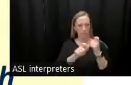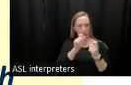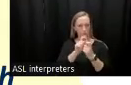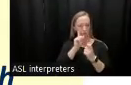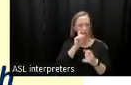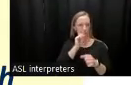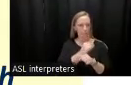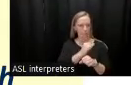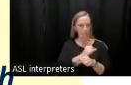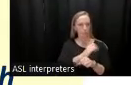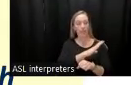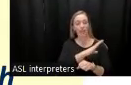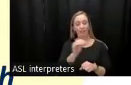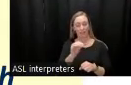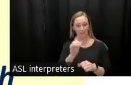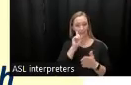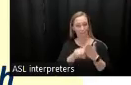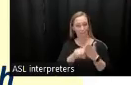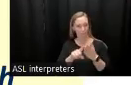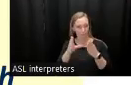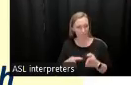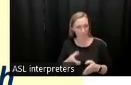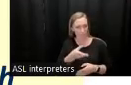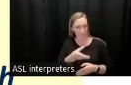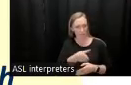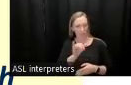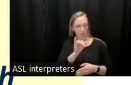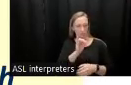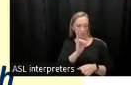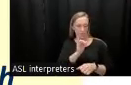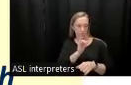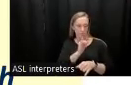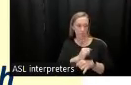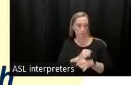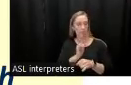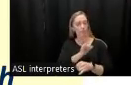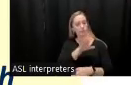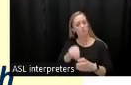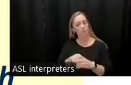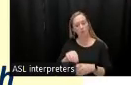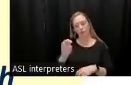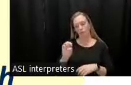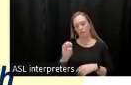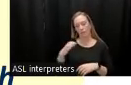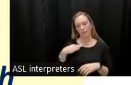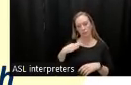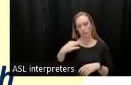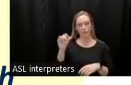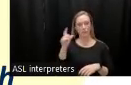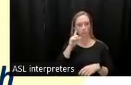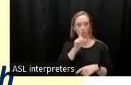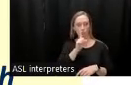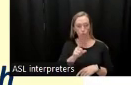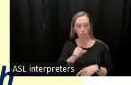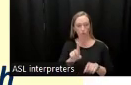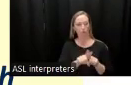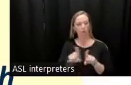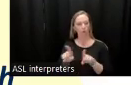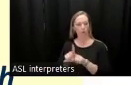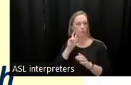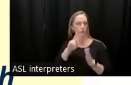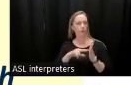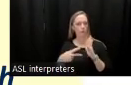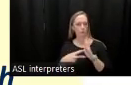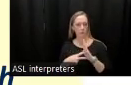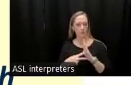institutions. So that factors into eligibility for SURE, but it's also part of the purpose for SURE. It's also an